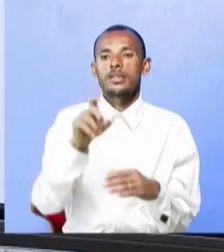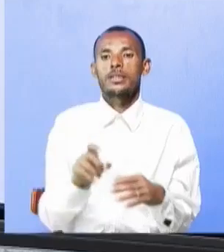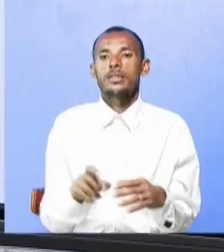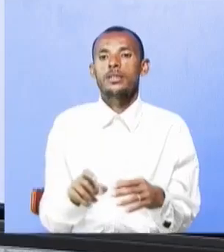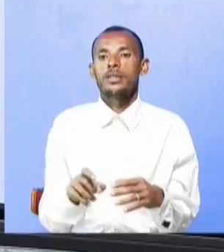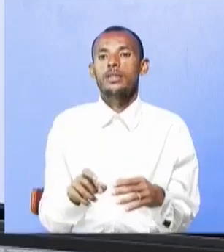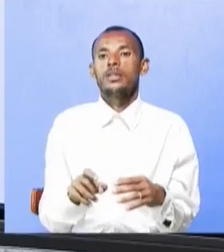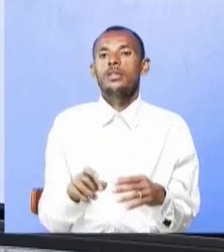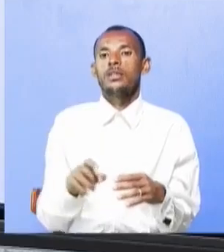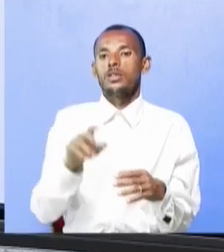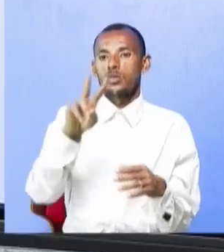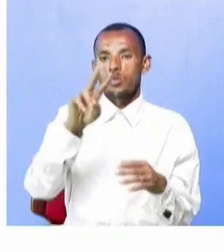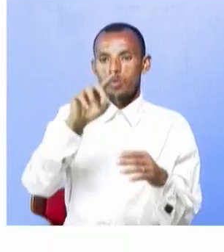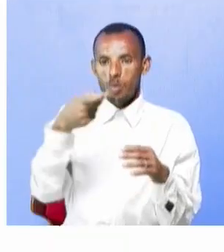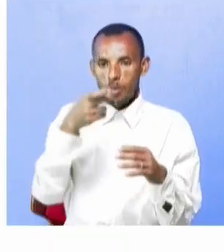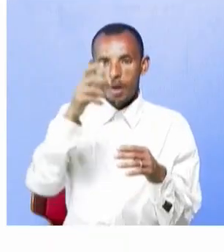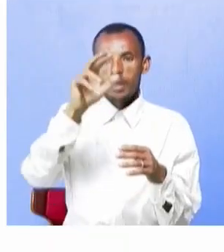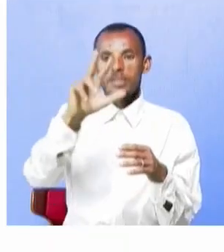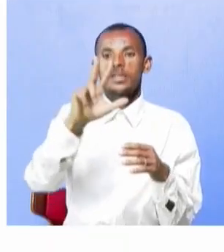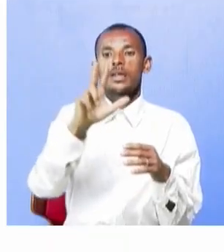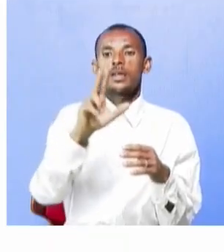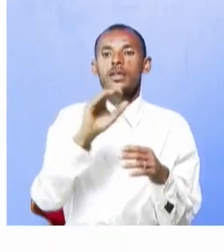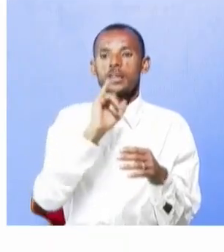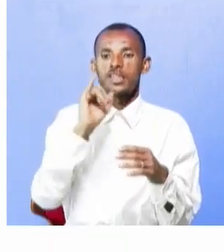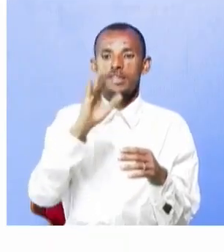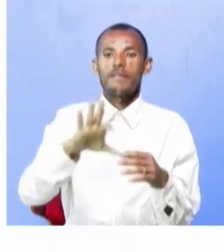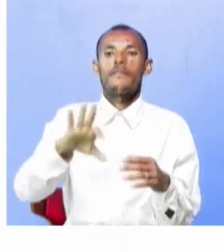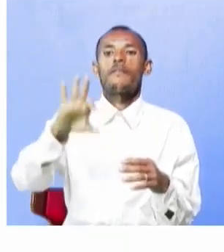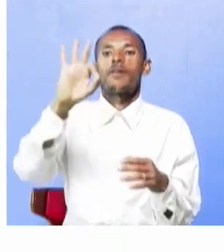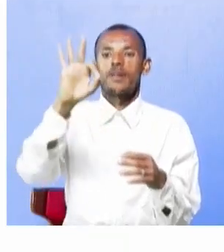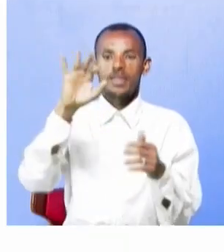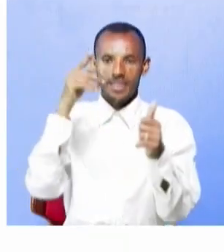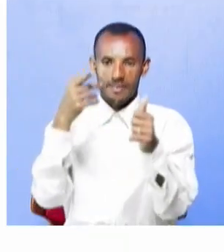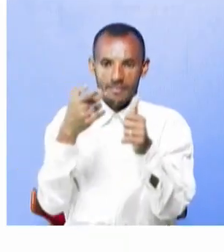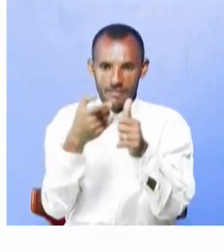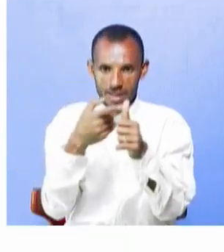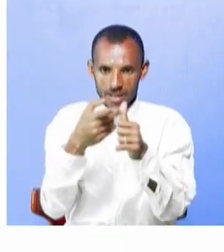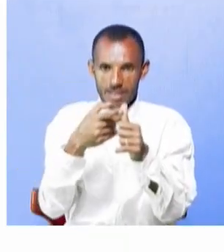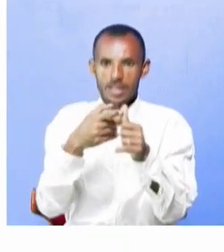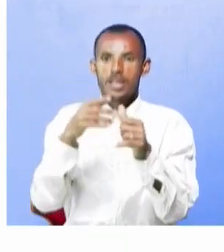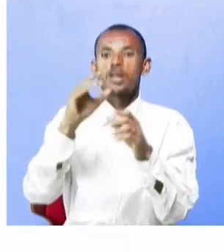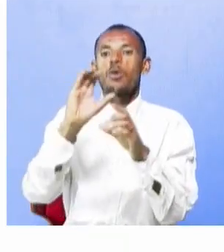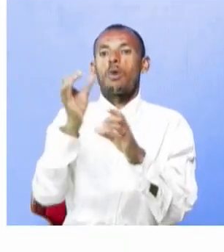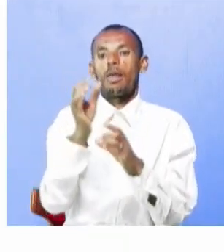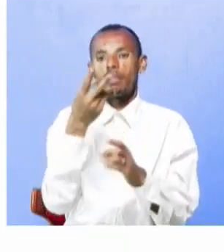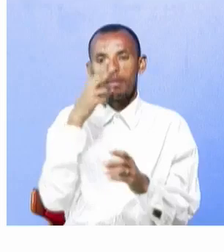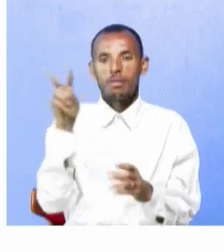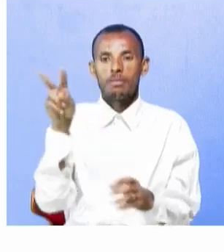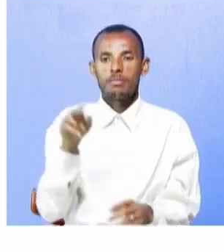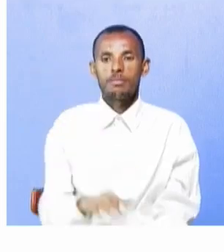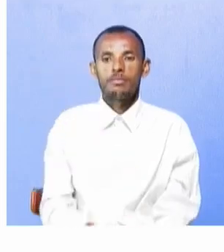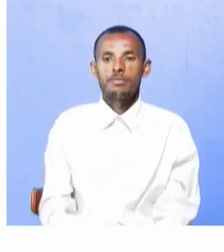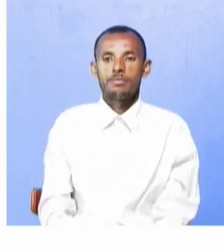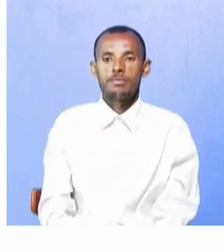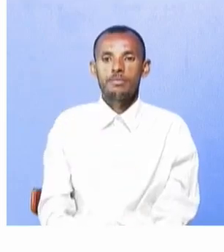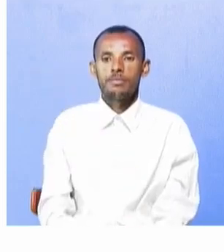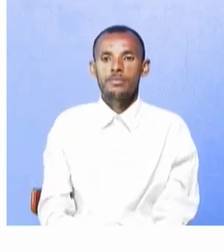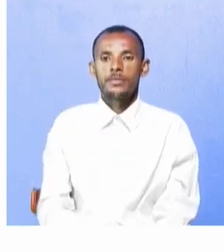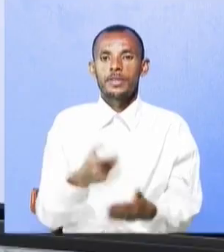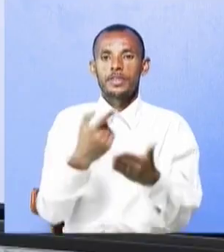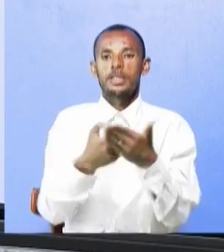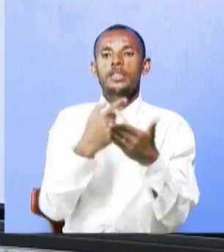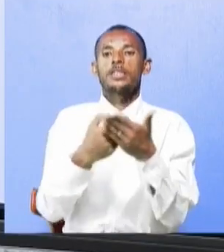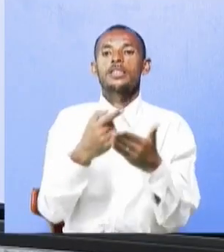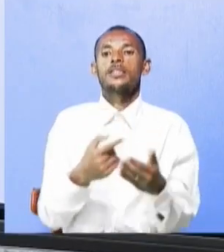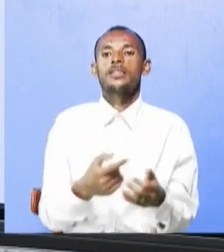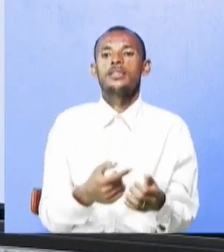roughly 2, 3 is found in the first quadrant around here, okay? So this is